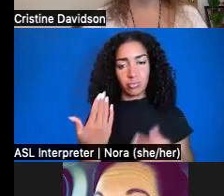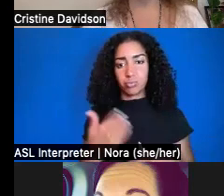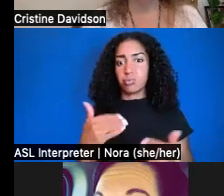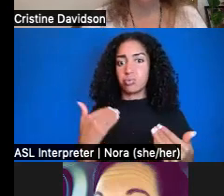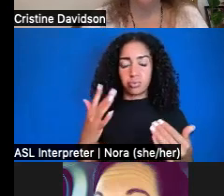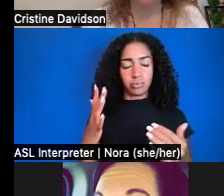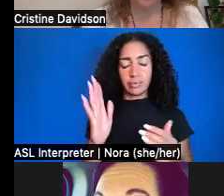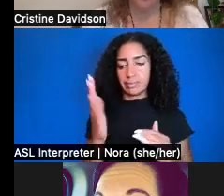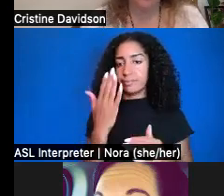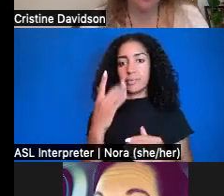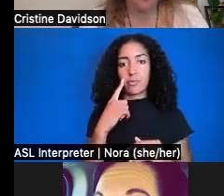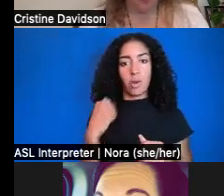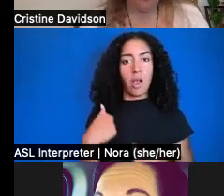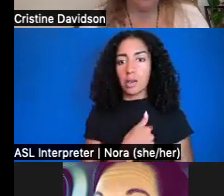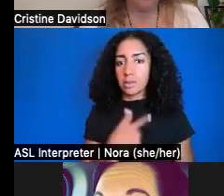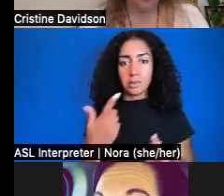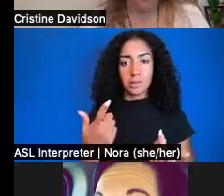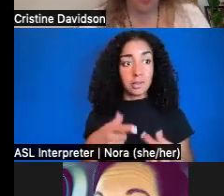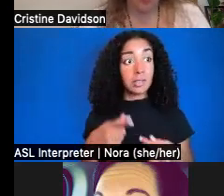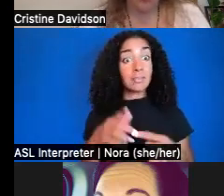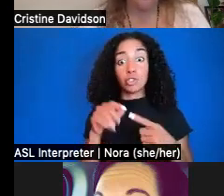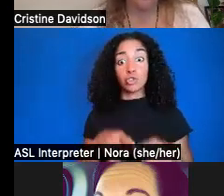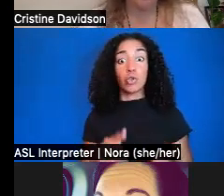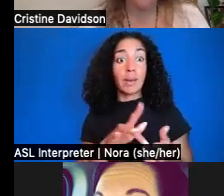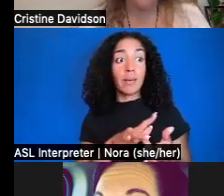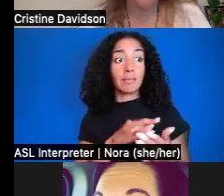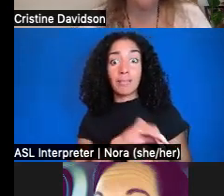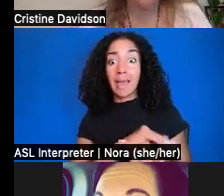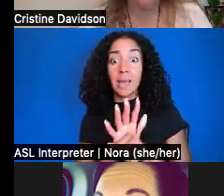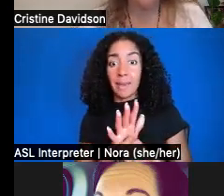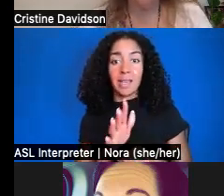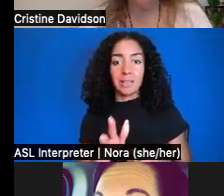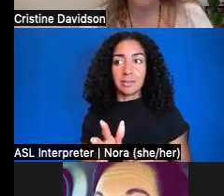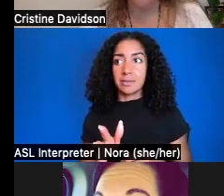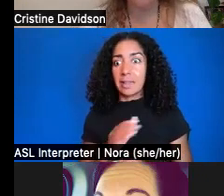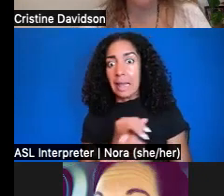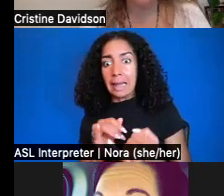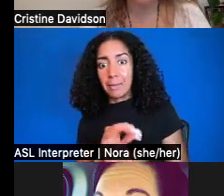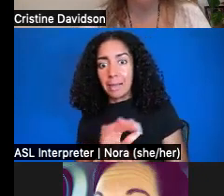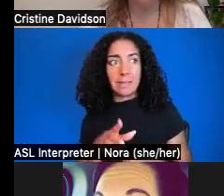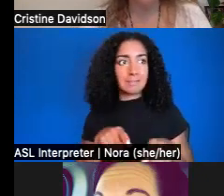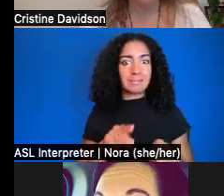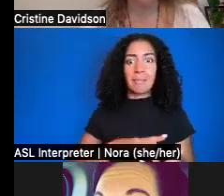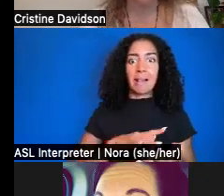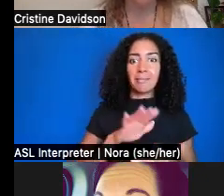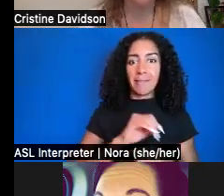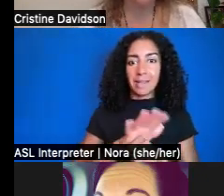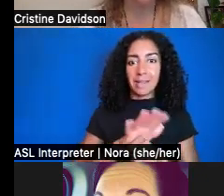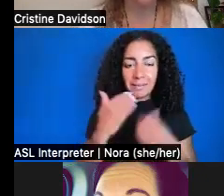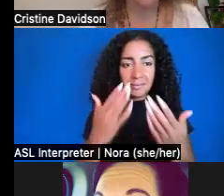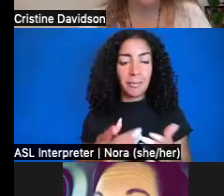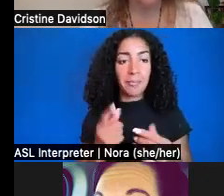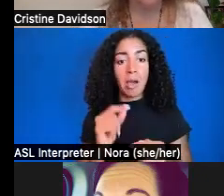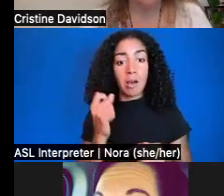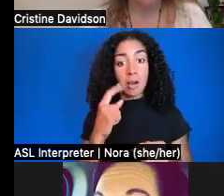of it. I don't know where we're at, but our online presence is terrifying. Like, it's everywhere, it's